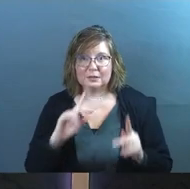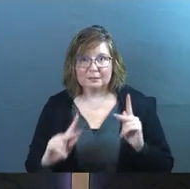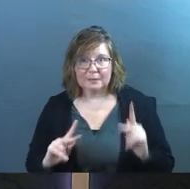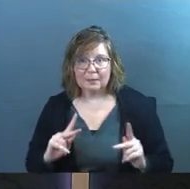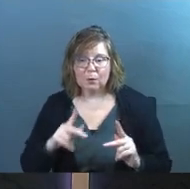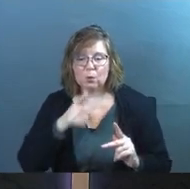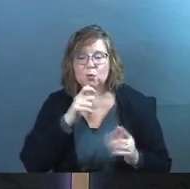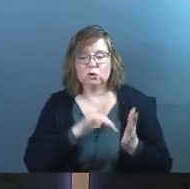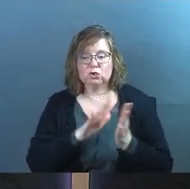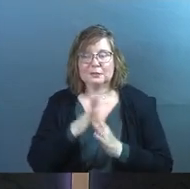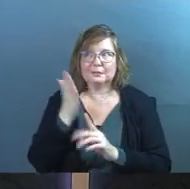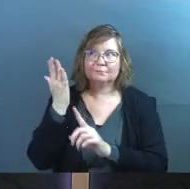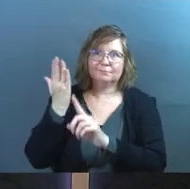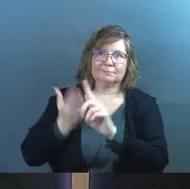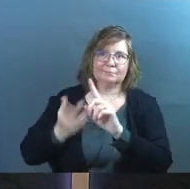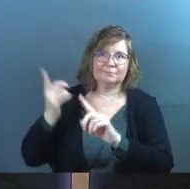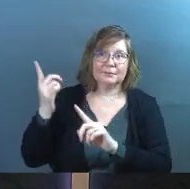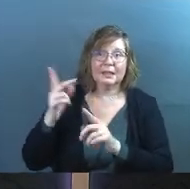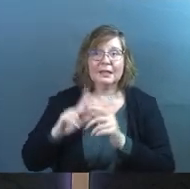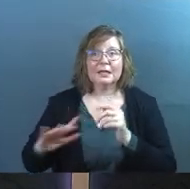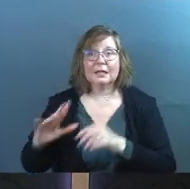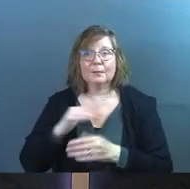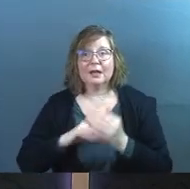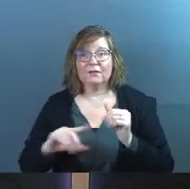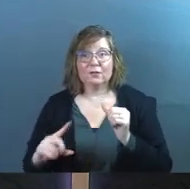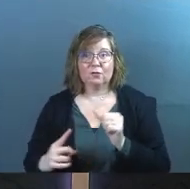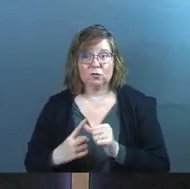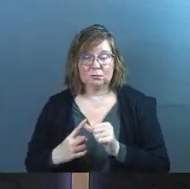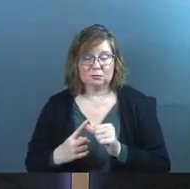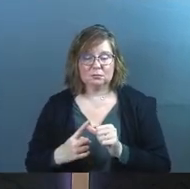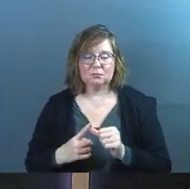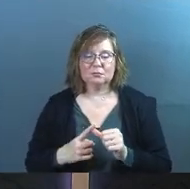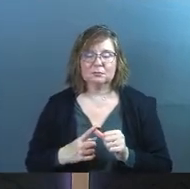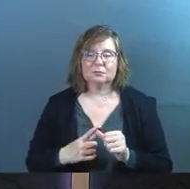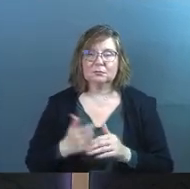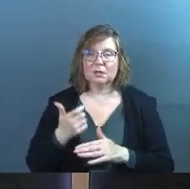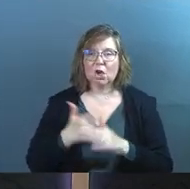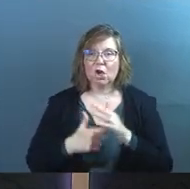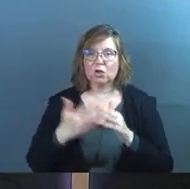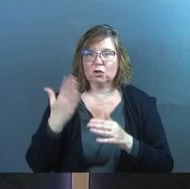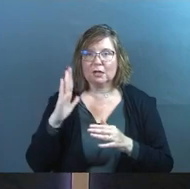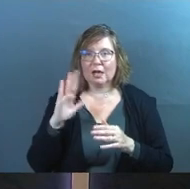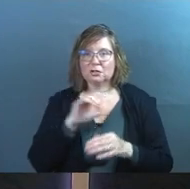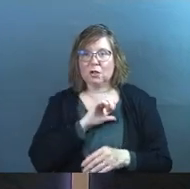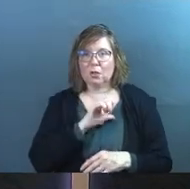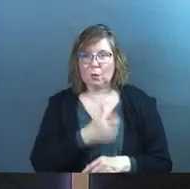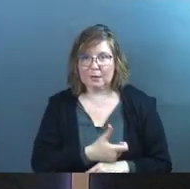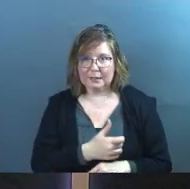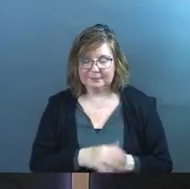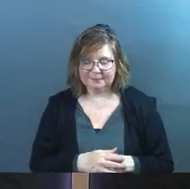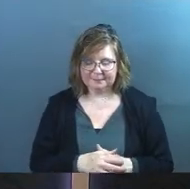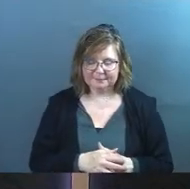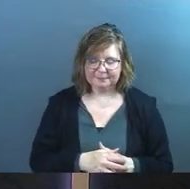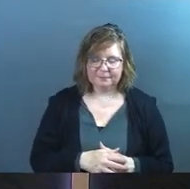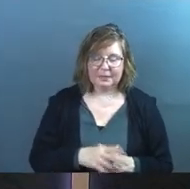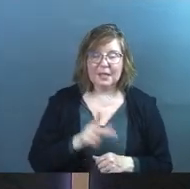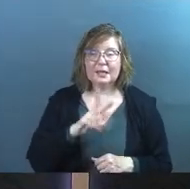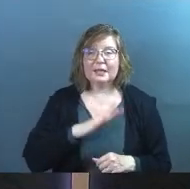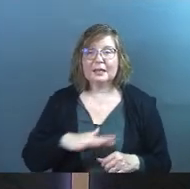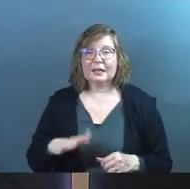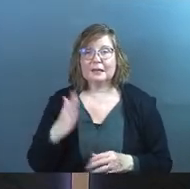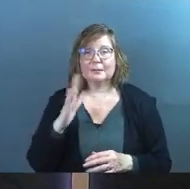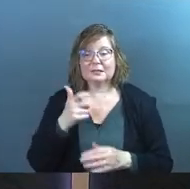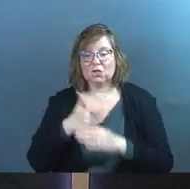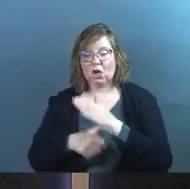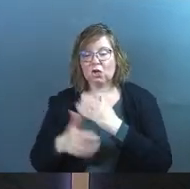people, and who Jesus is. The kingdom of heaven, number one, is under God's authority. The kingdom of heaven